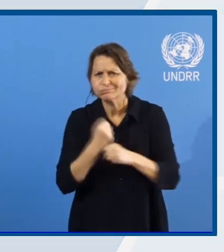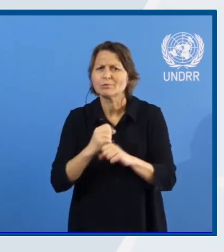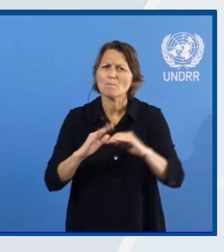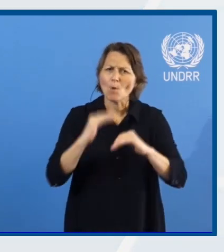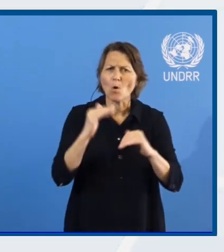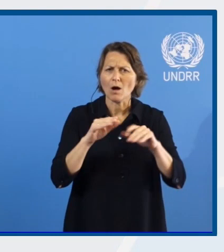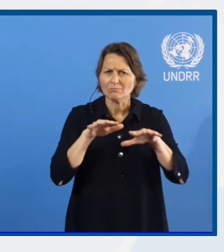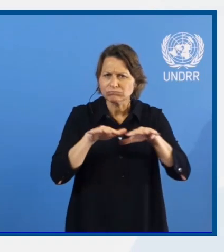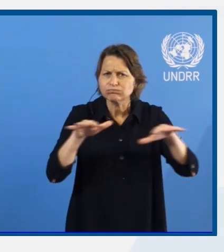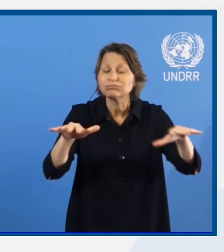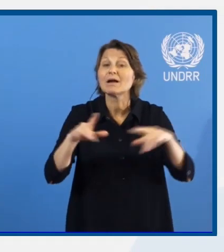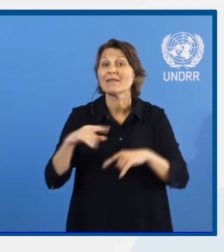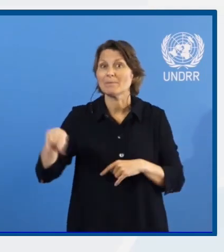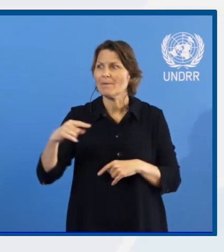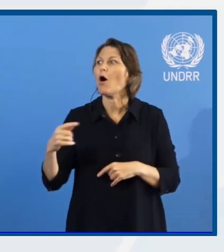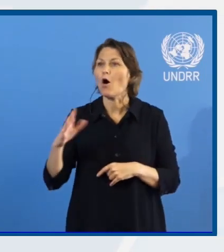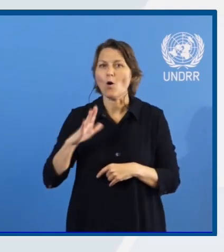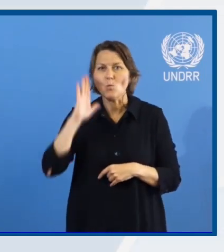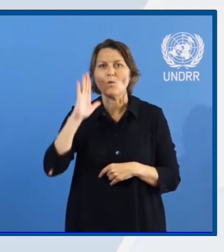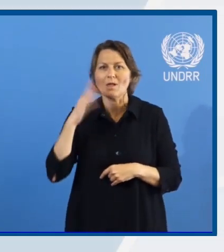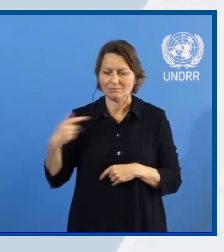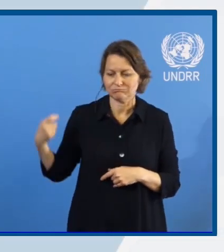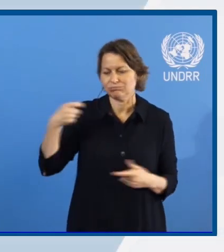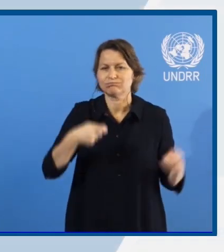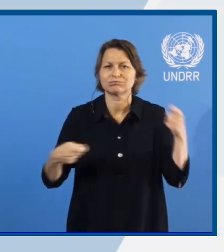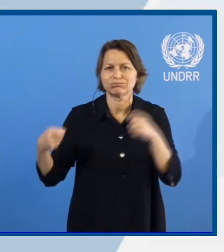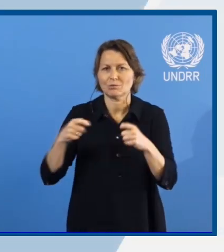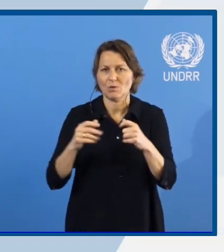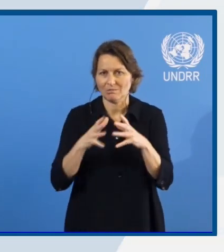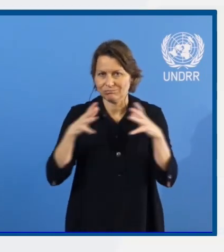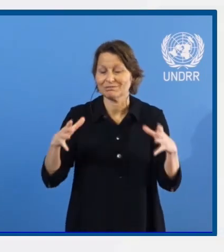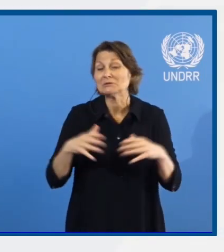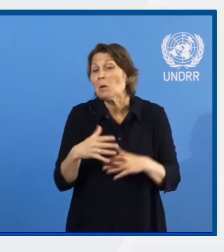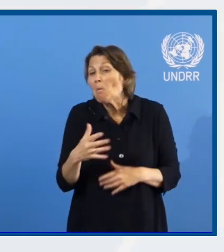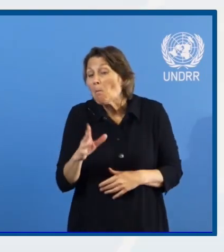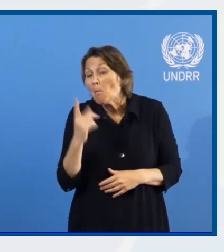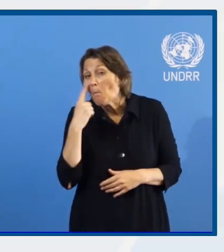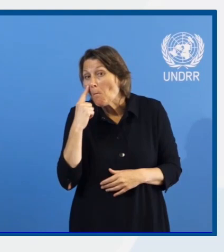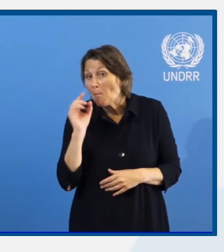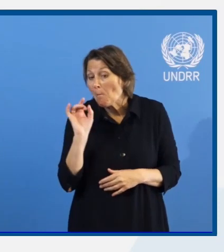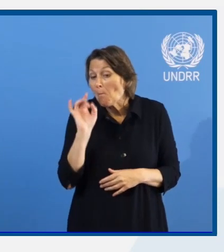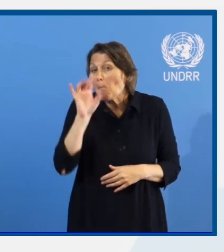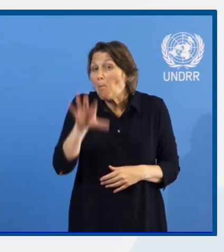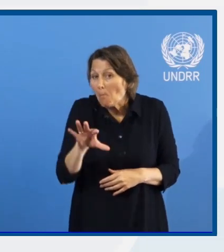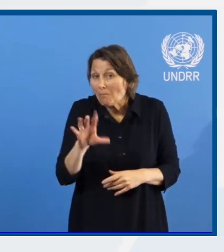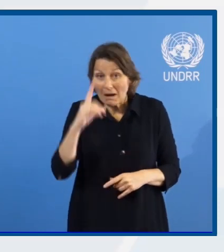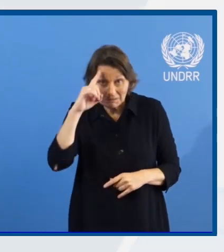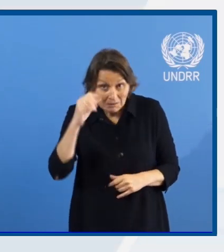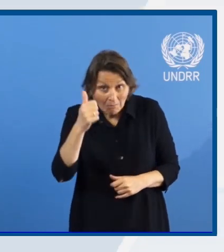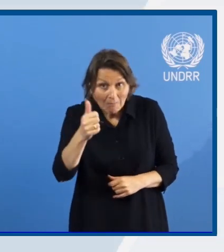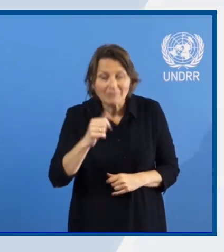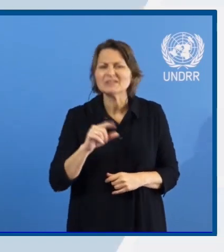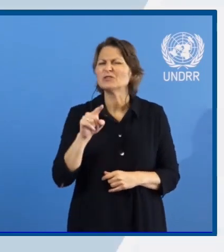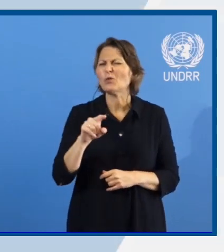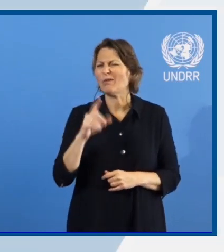could constitute the adaptation funding that the emerging countries are asking for. So I was just wanting to test if that would be viable, equally from your point